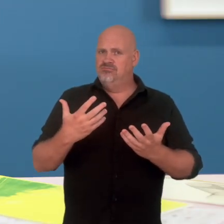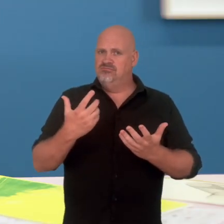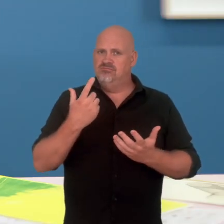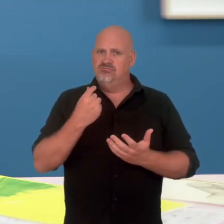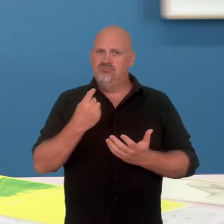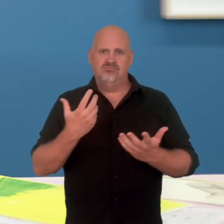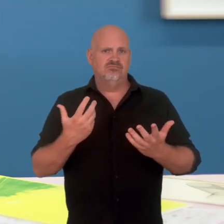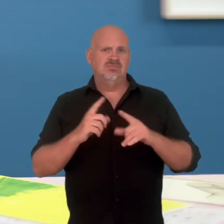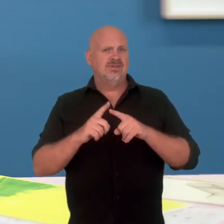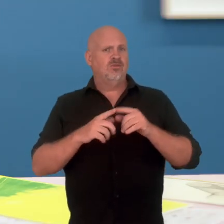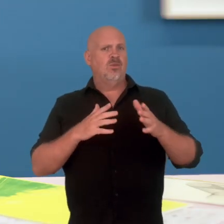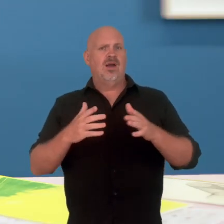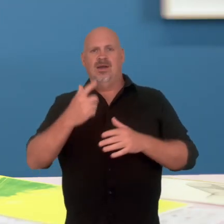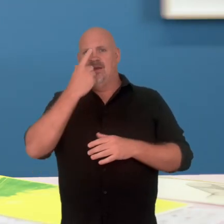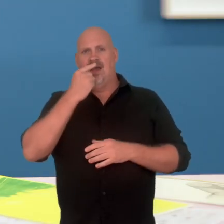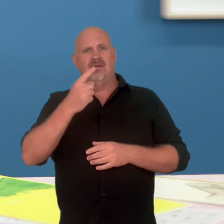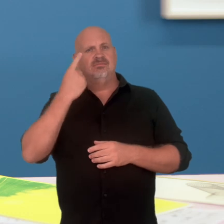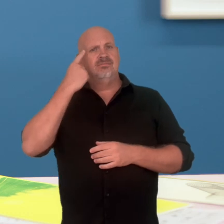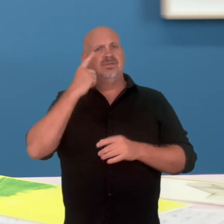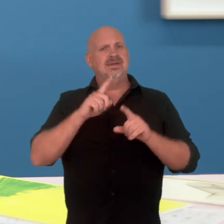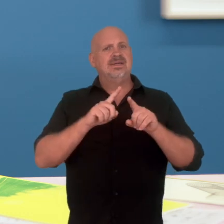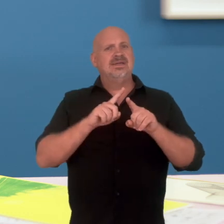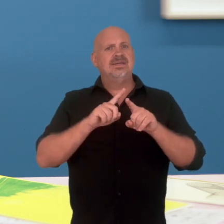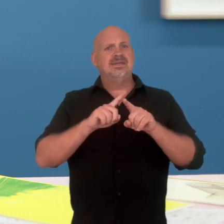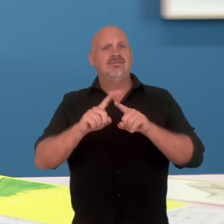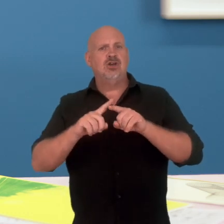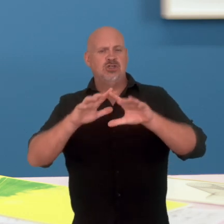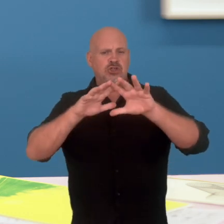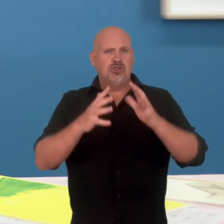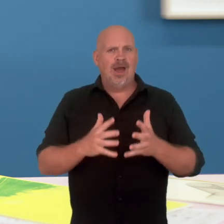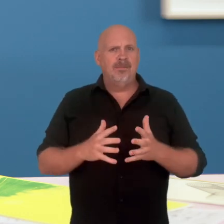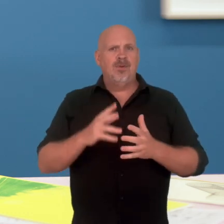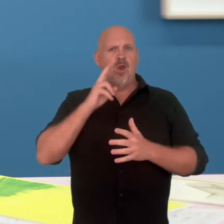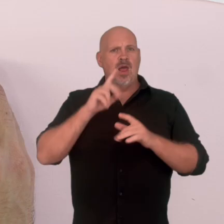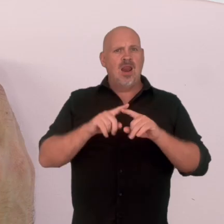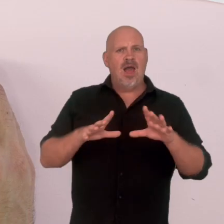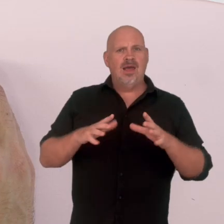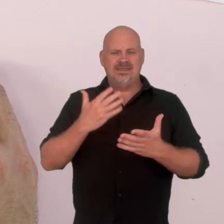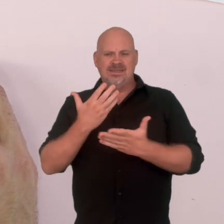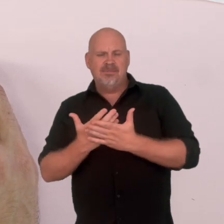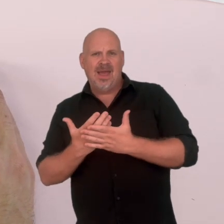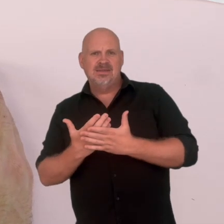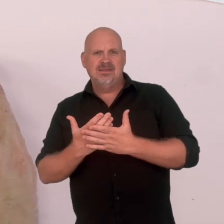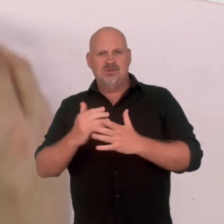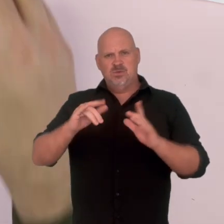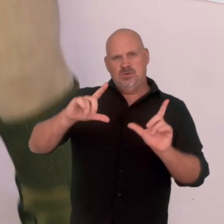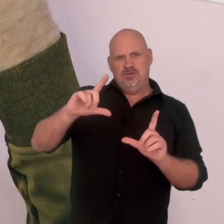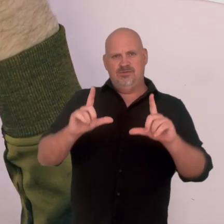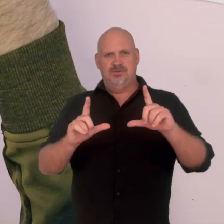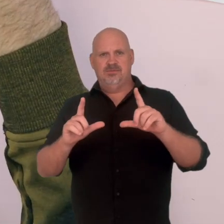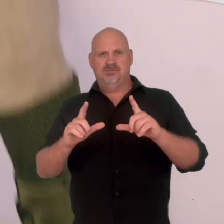of think of different shapes that it looks like, depending on which way it's facing. This looks a bit like a signature,